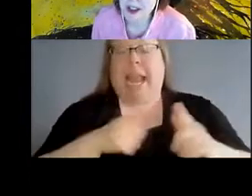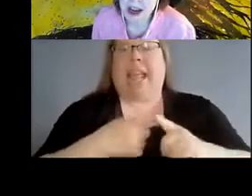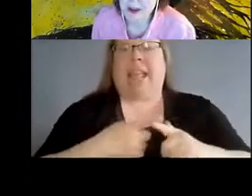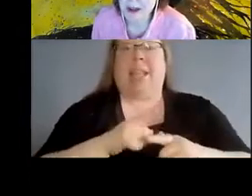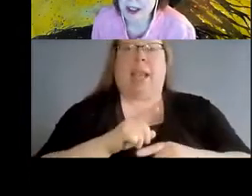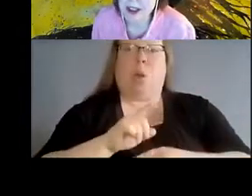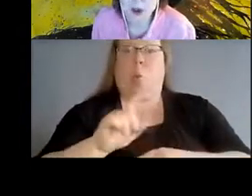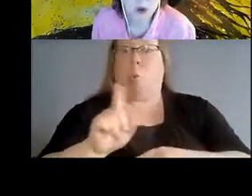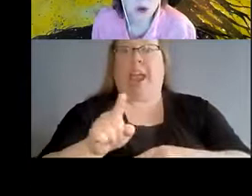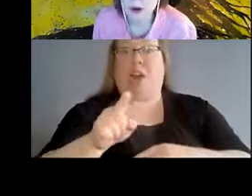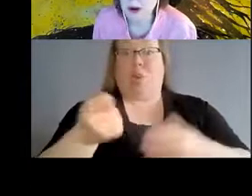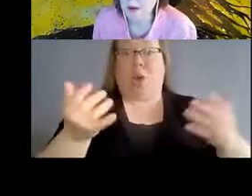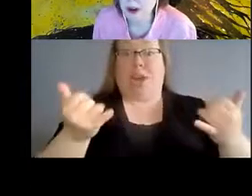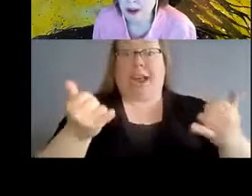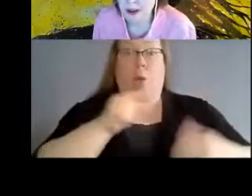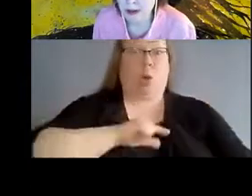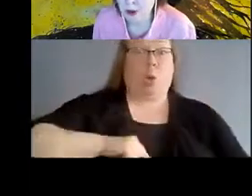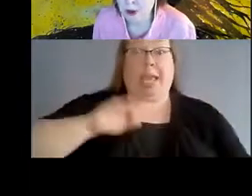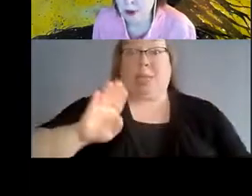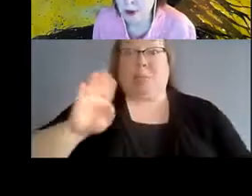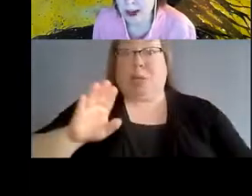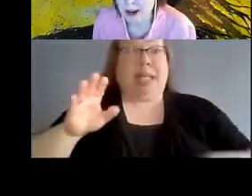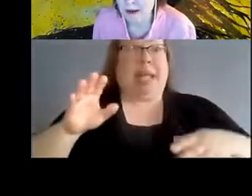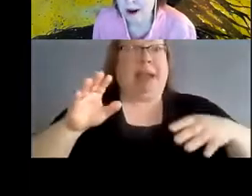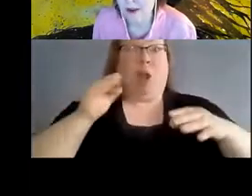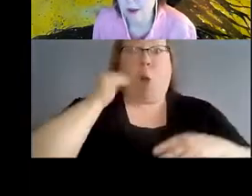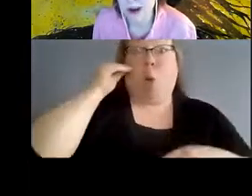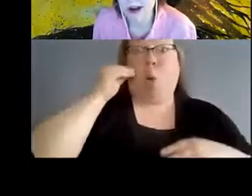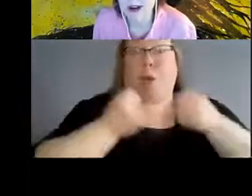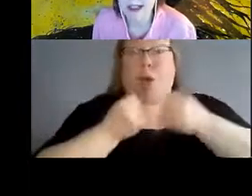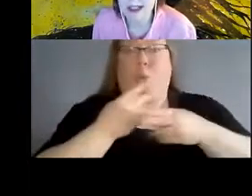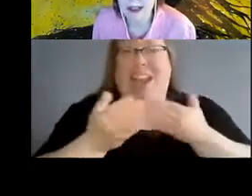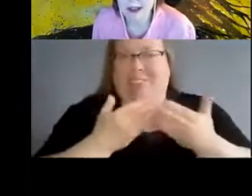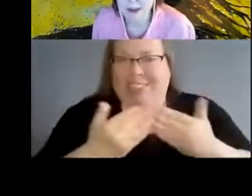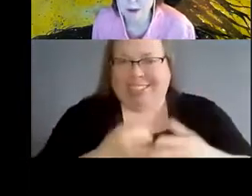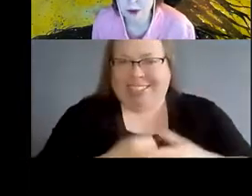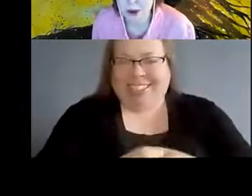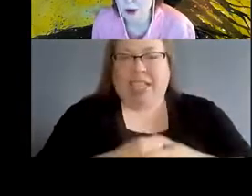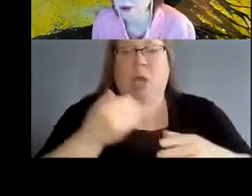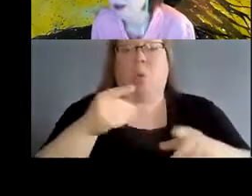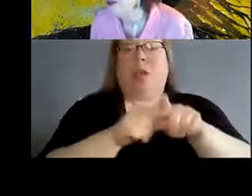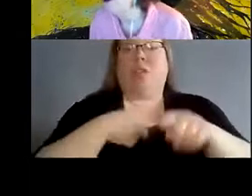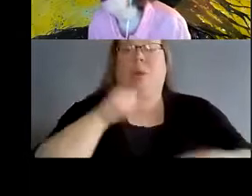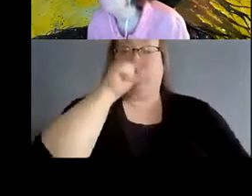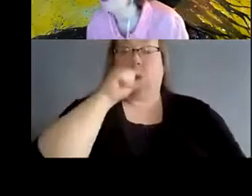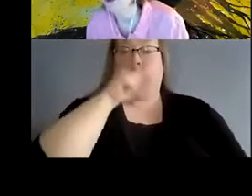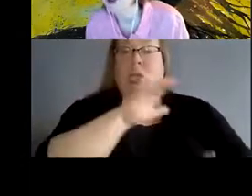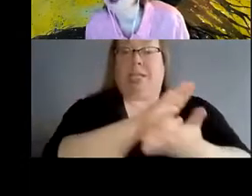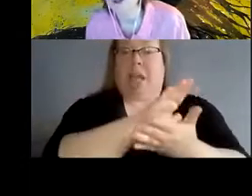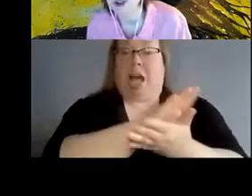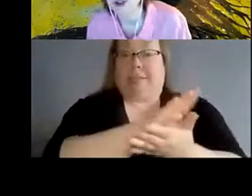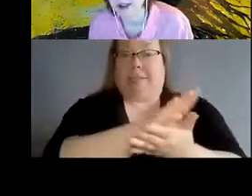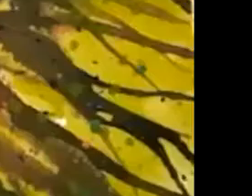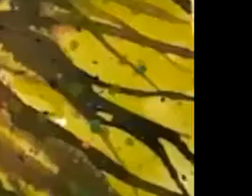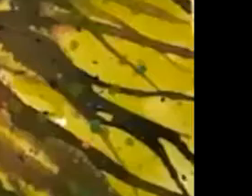in the chat with us, or we also have a Google Doc for everyone if that's easier for you. So Derek just